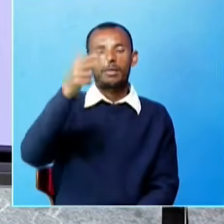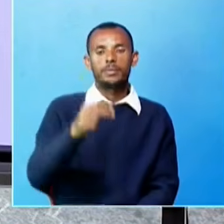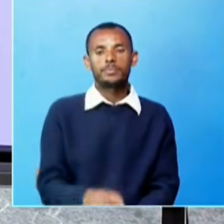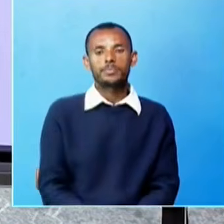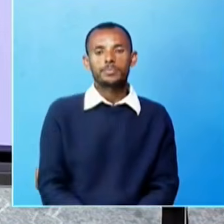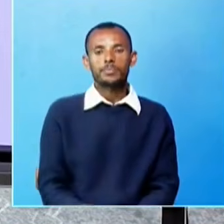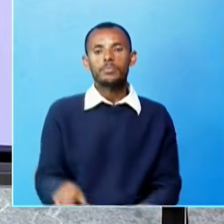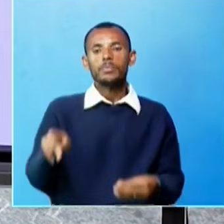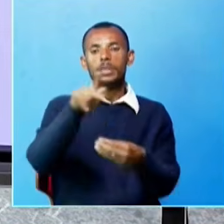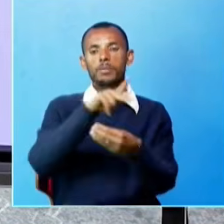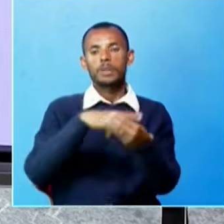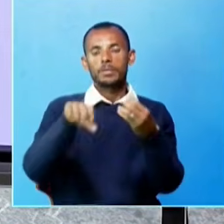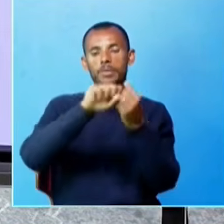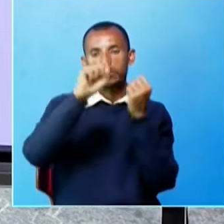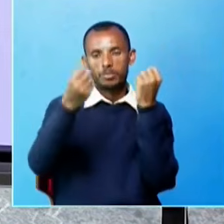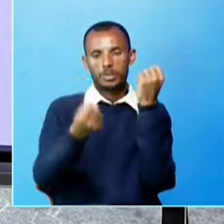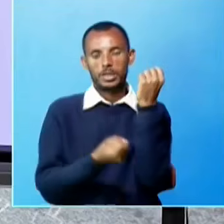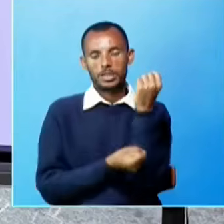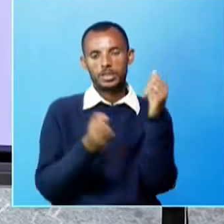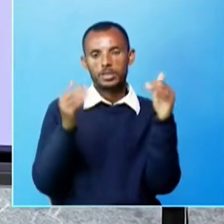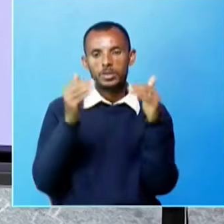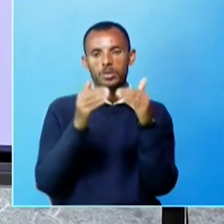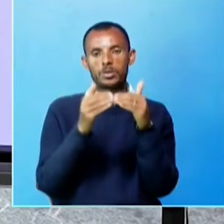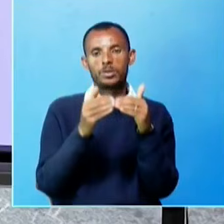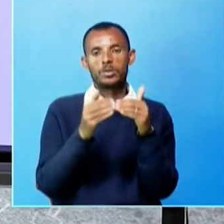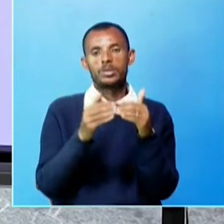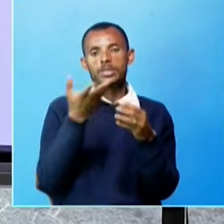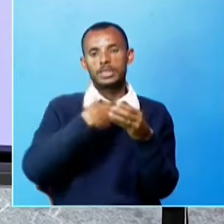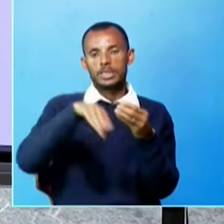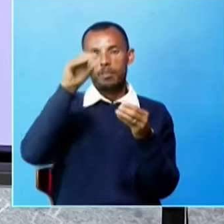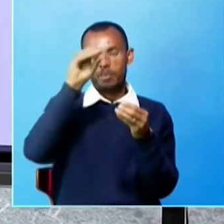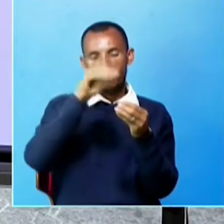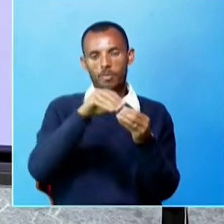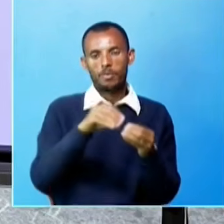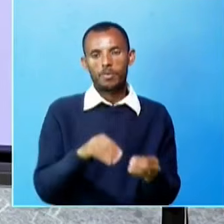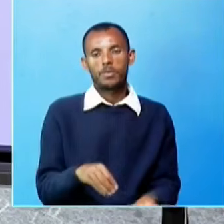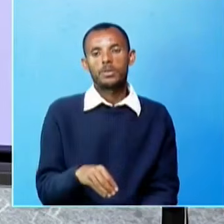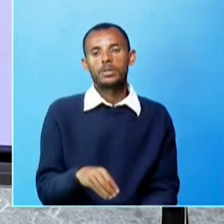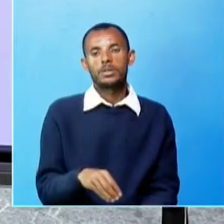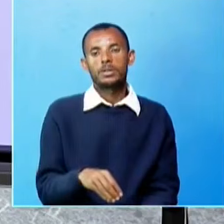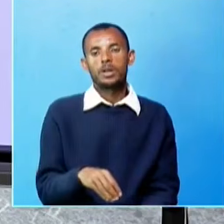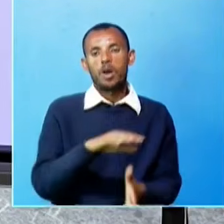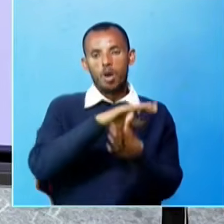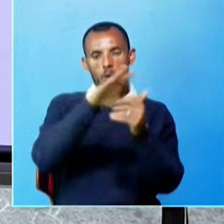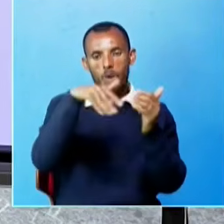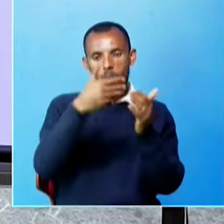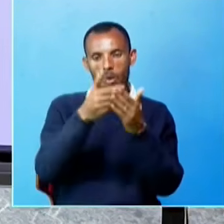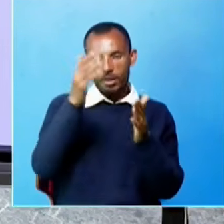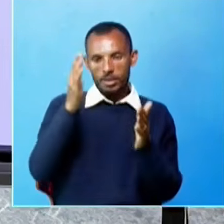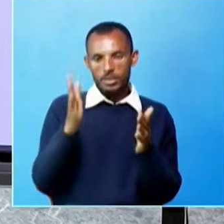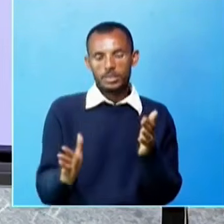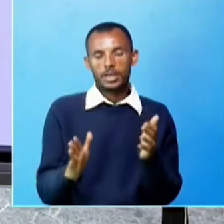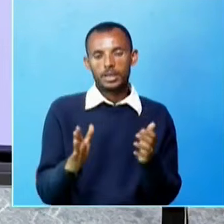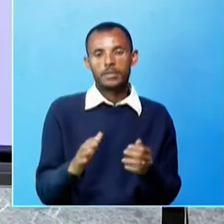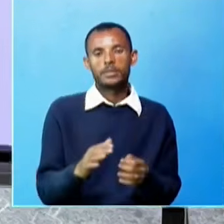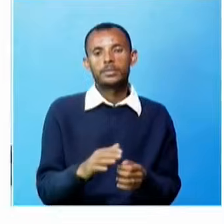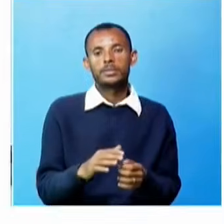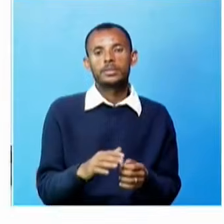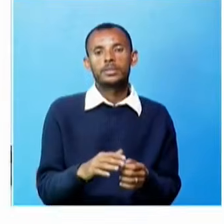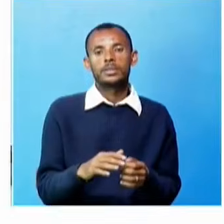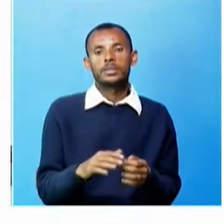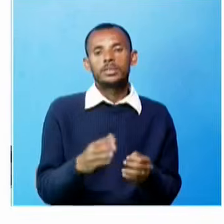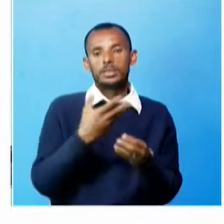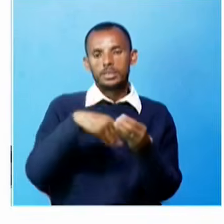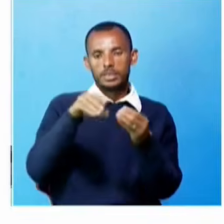so the perimeter of a base is the sum of all the sides. Okay, so